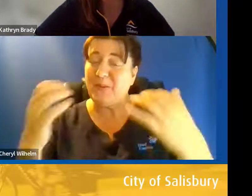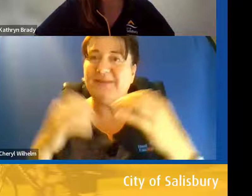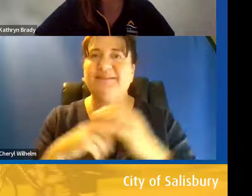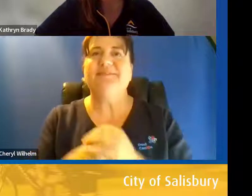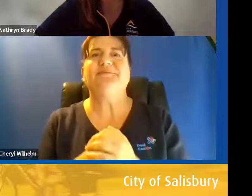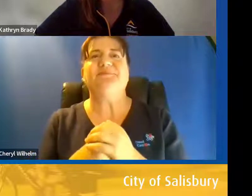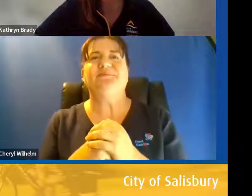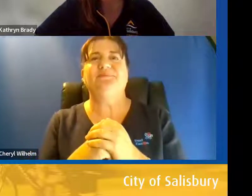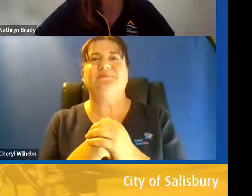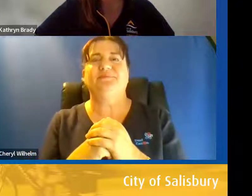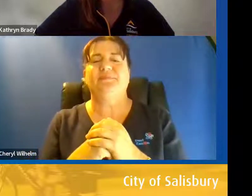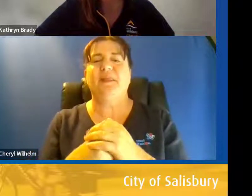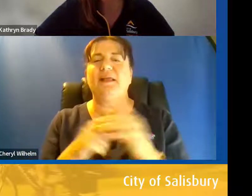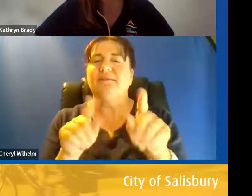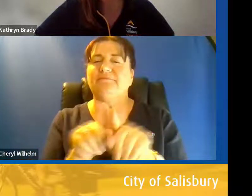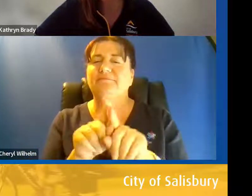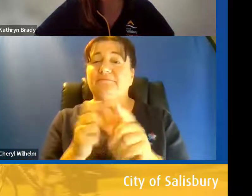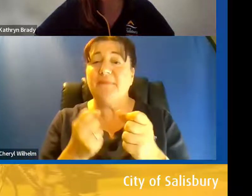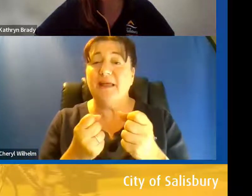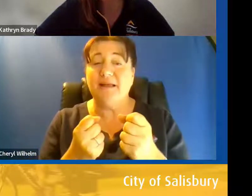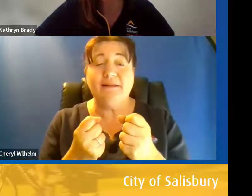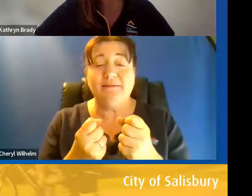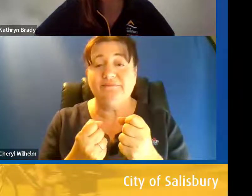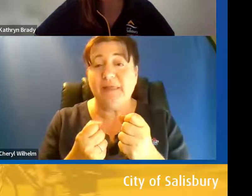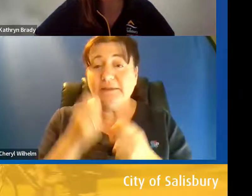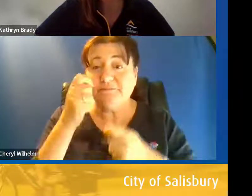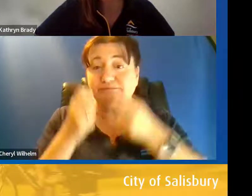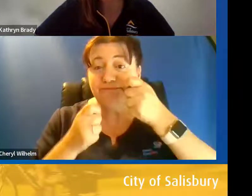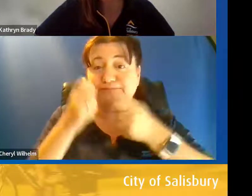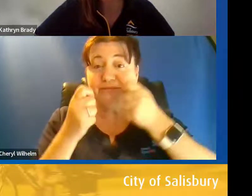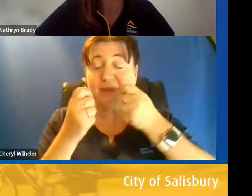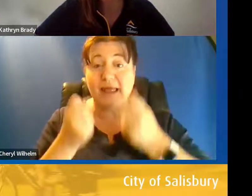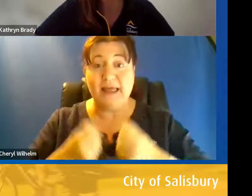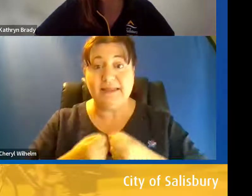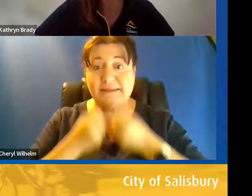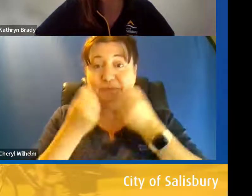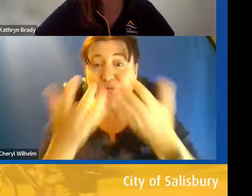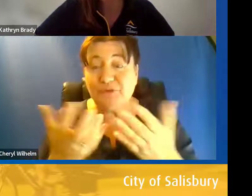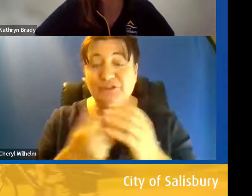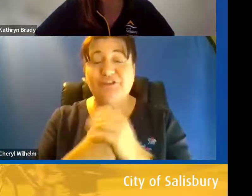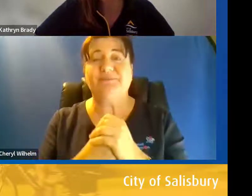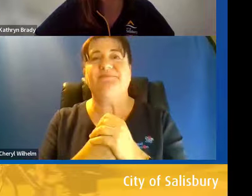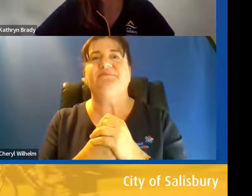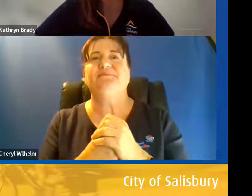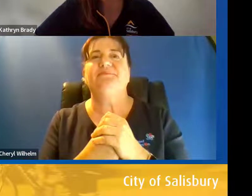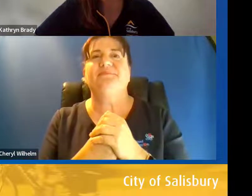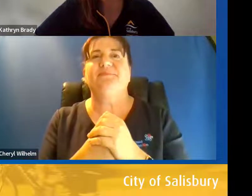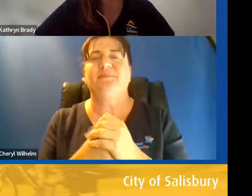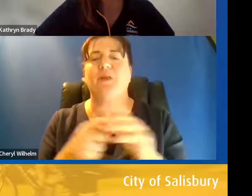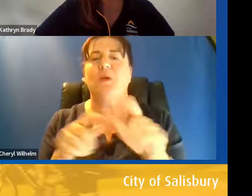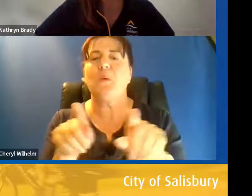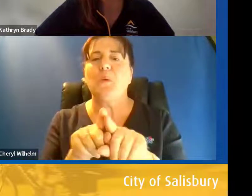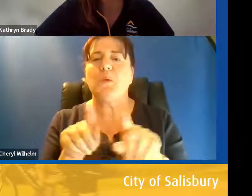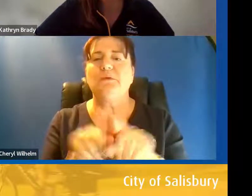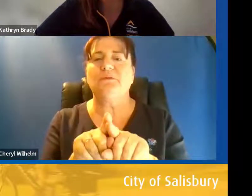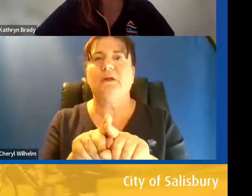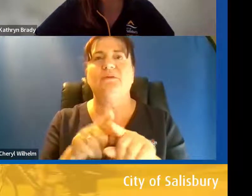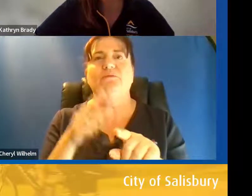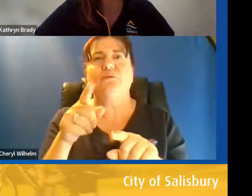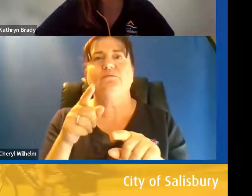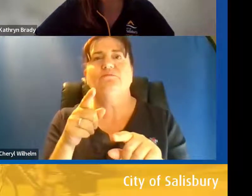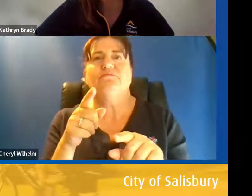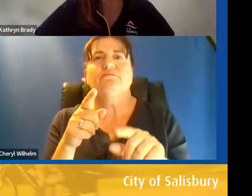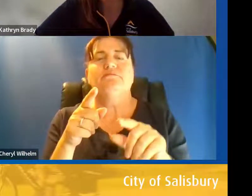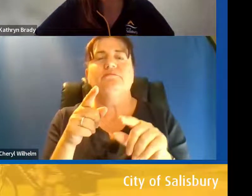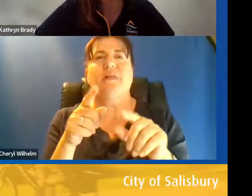communication strategies with the audience. And also too, they bring in the